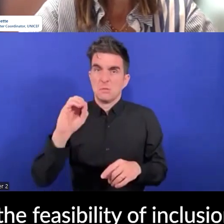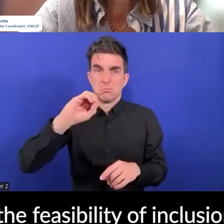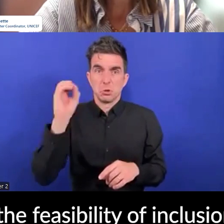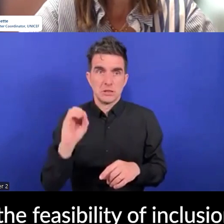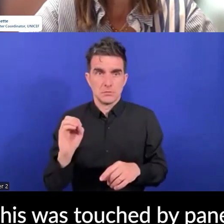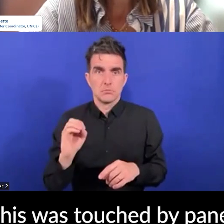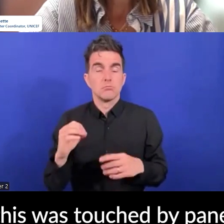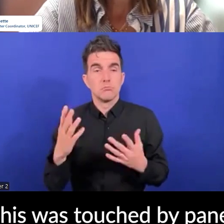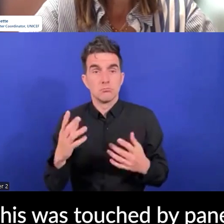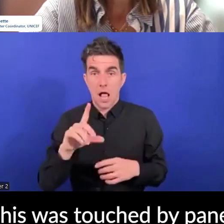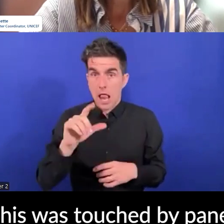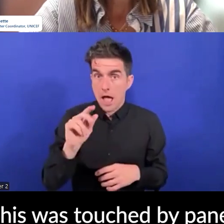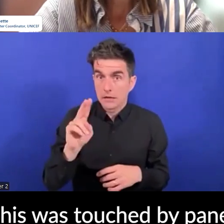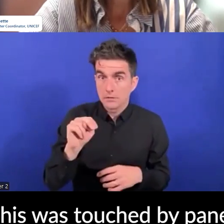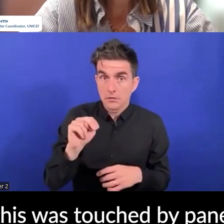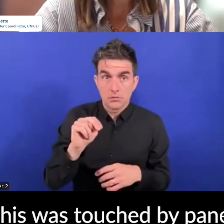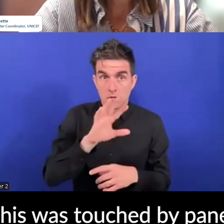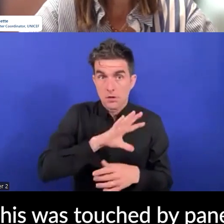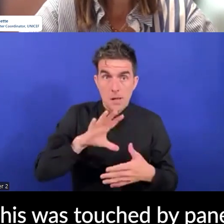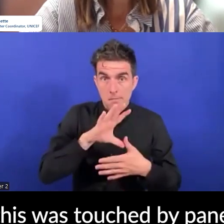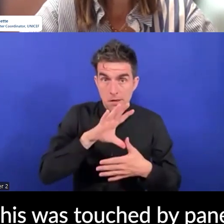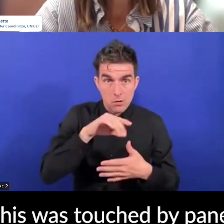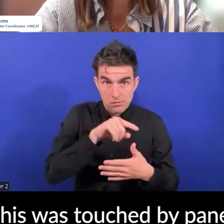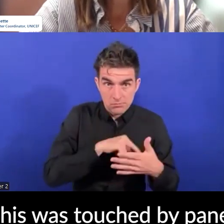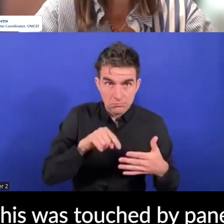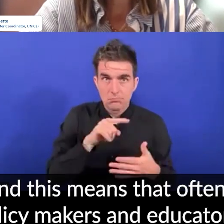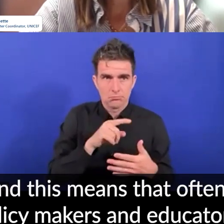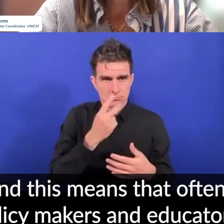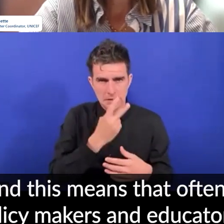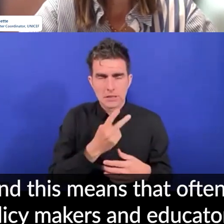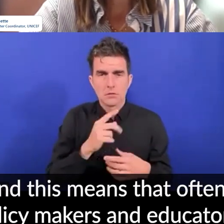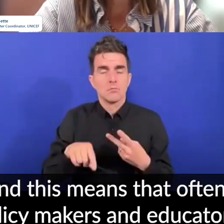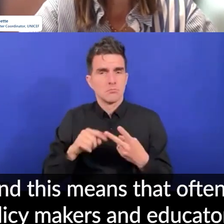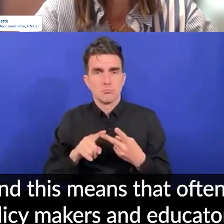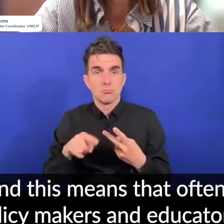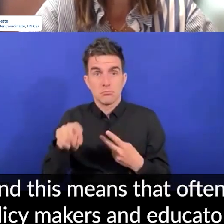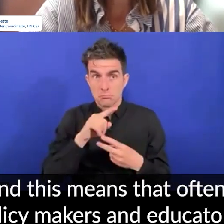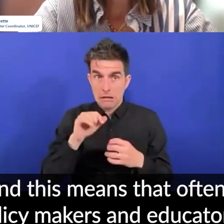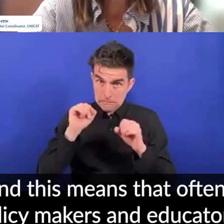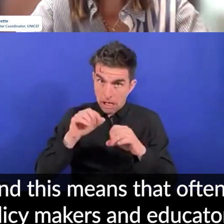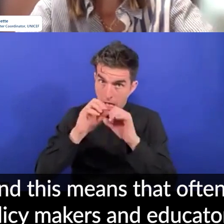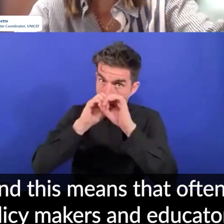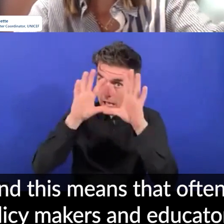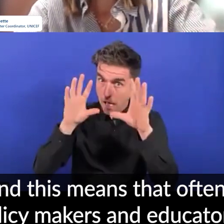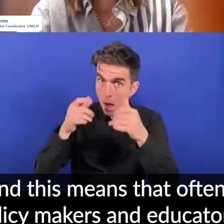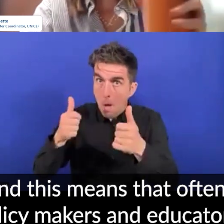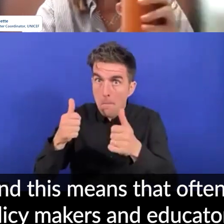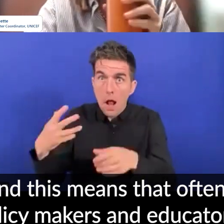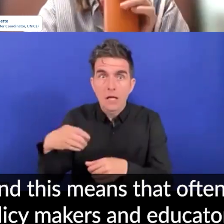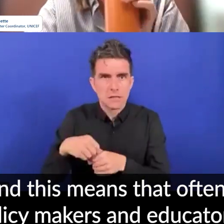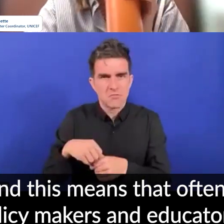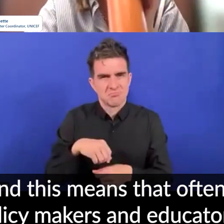of inclusion. Also, this was touched by panelists, and this means that often policymakers